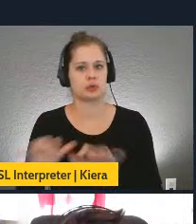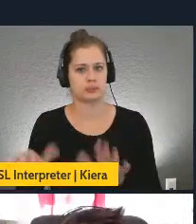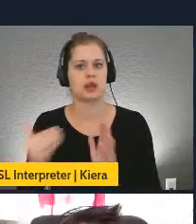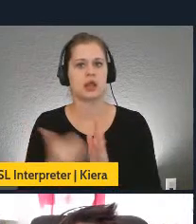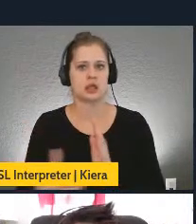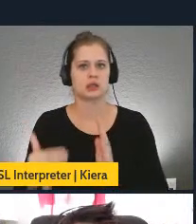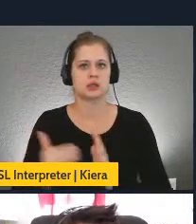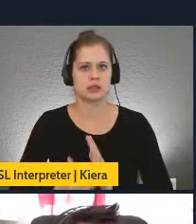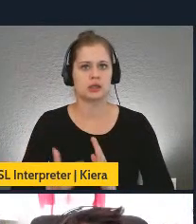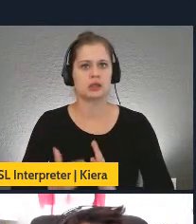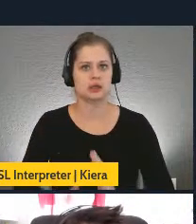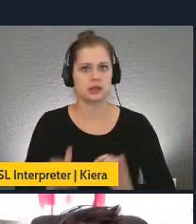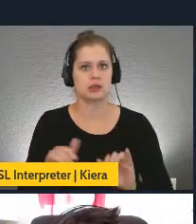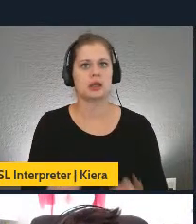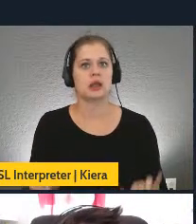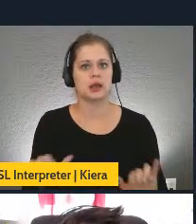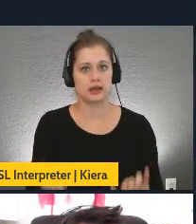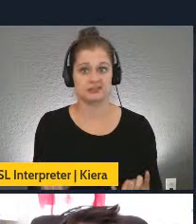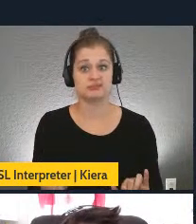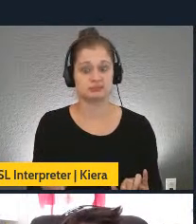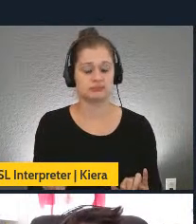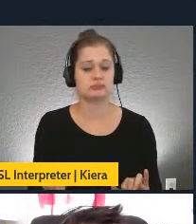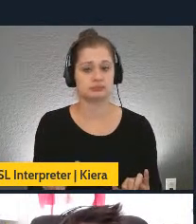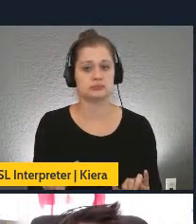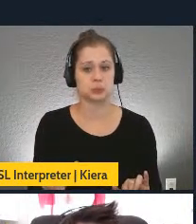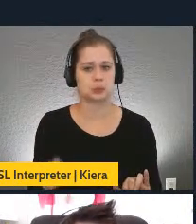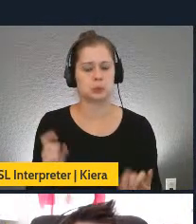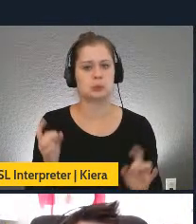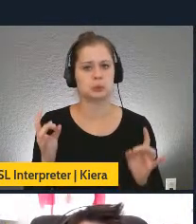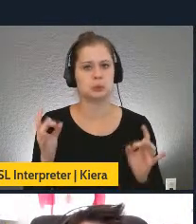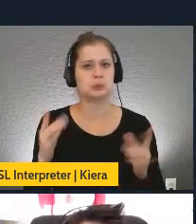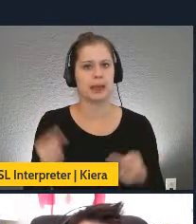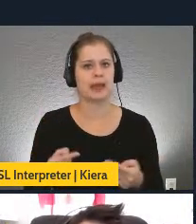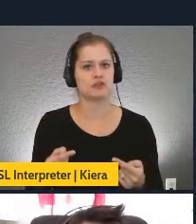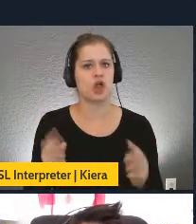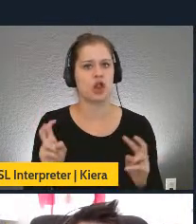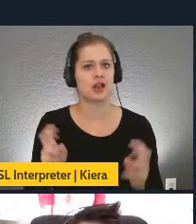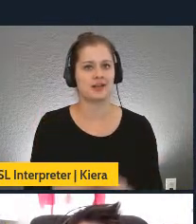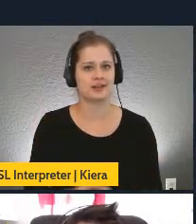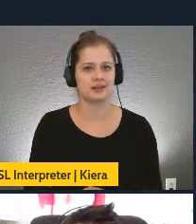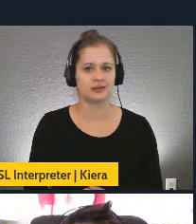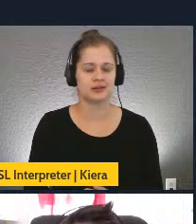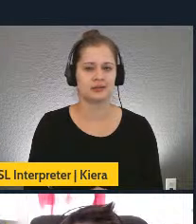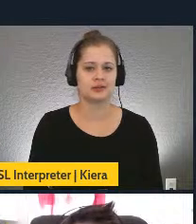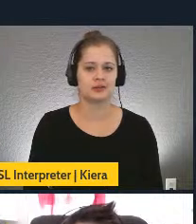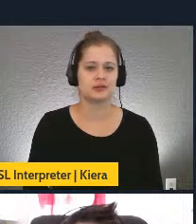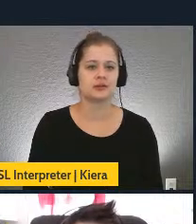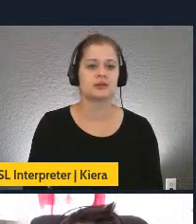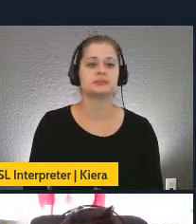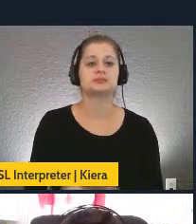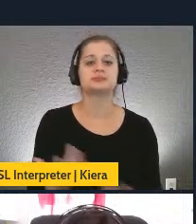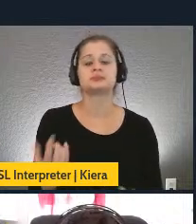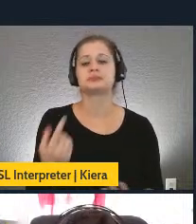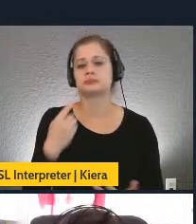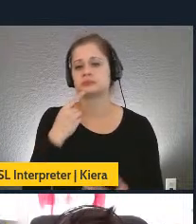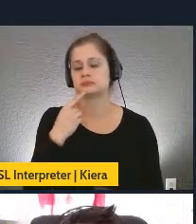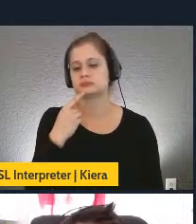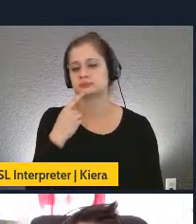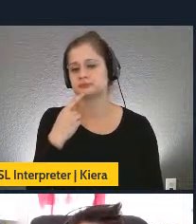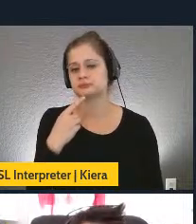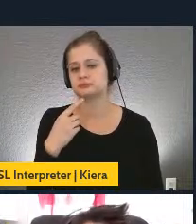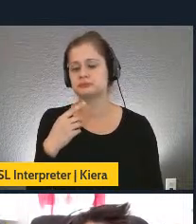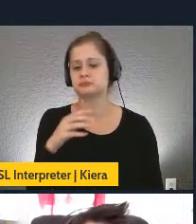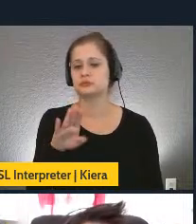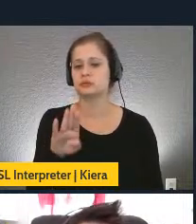again. Yeah, it's painful. Also, let's say that you copy-pasted this YAML in all your